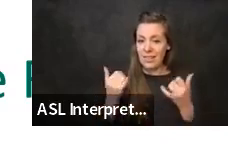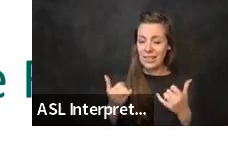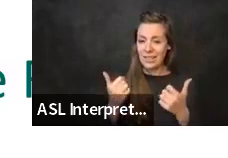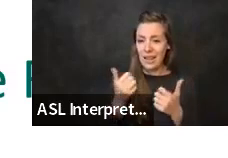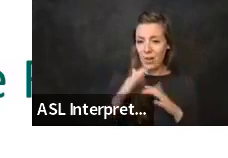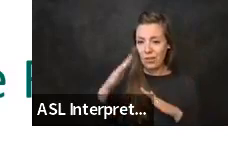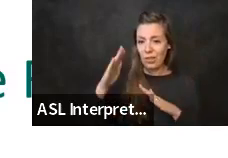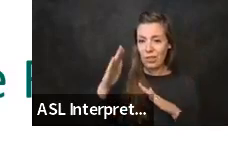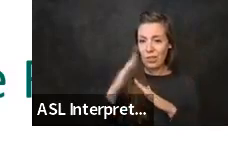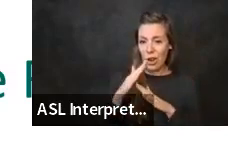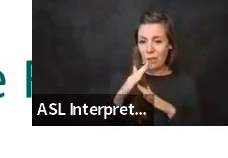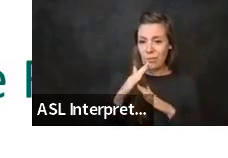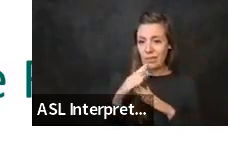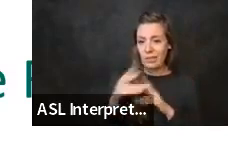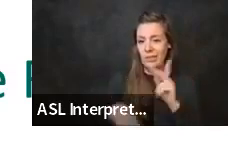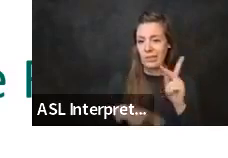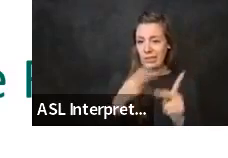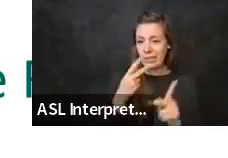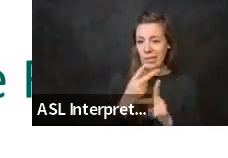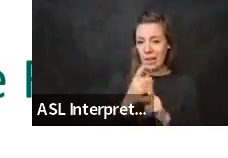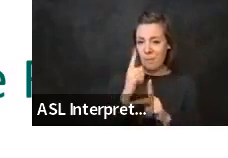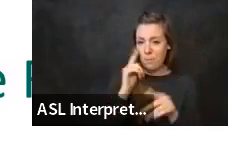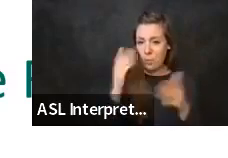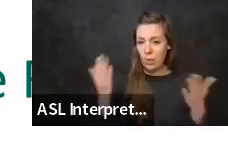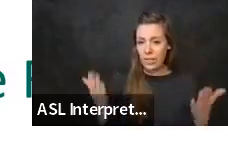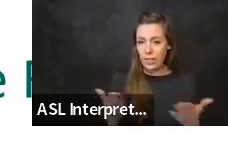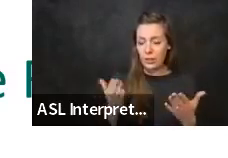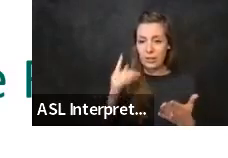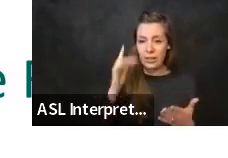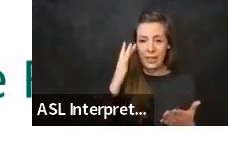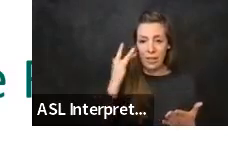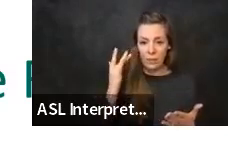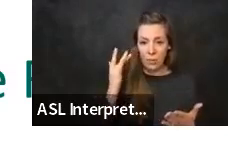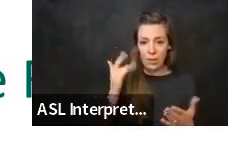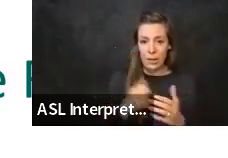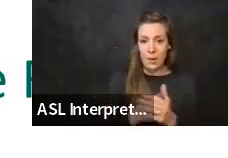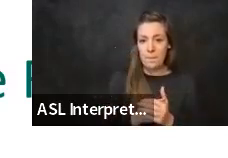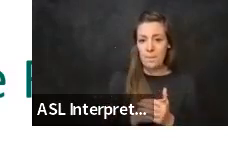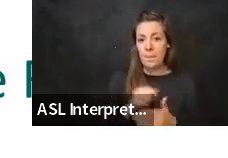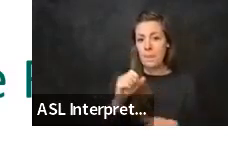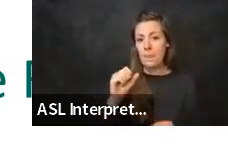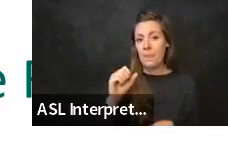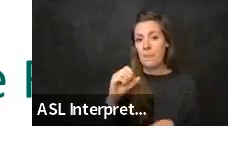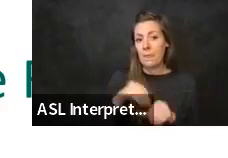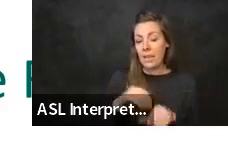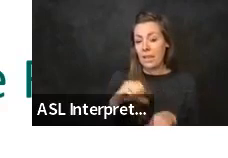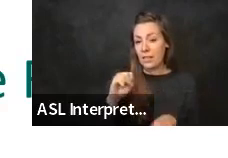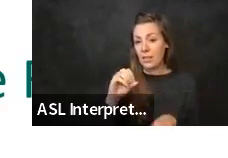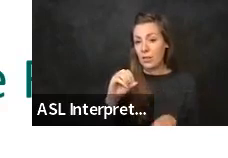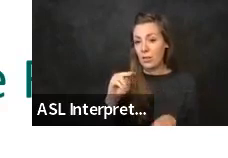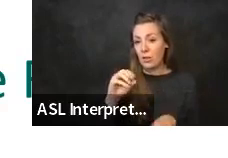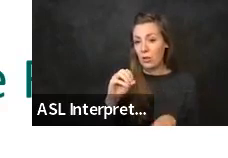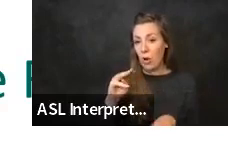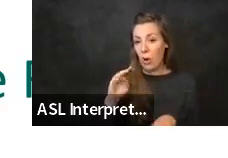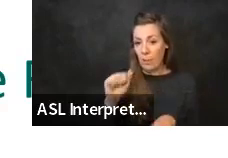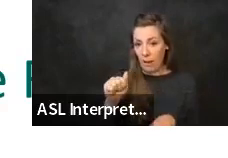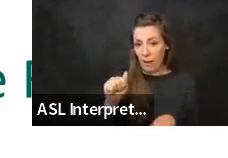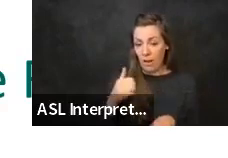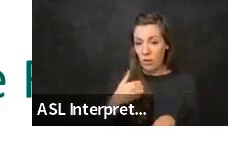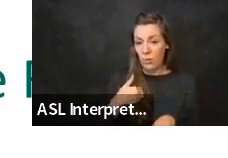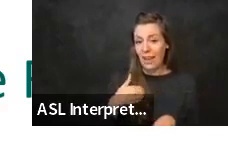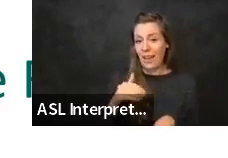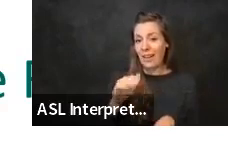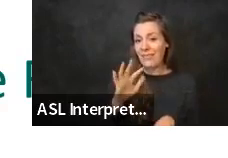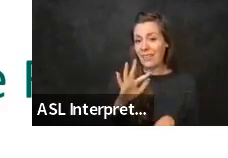strain of variant in California. In Sonoma County, so far we have sequenced